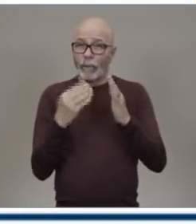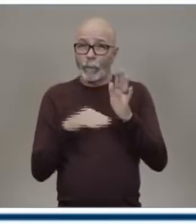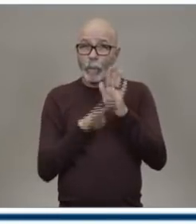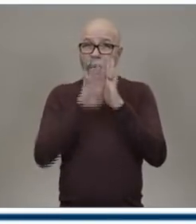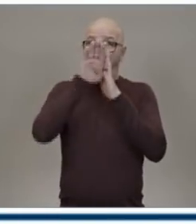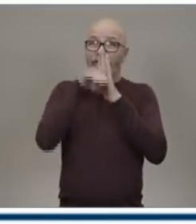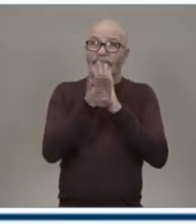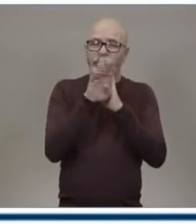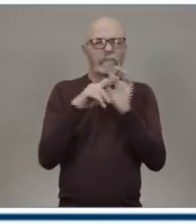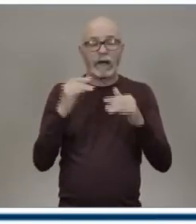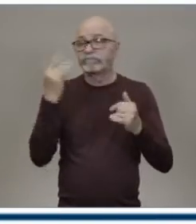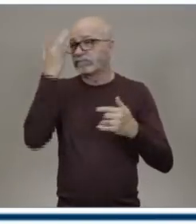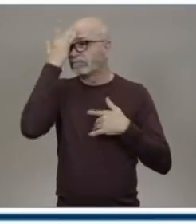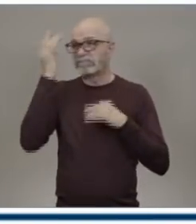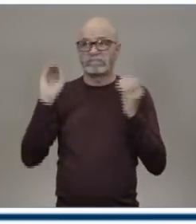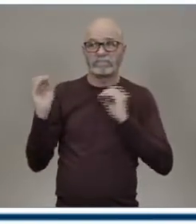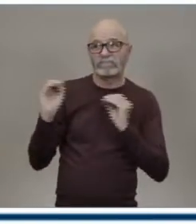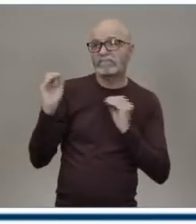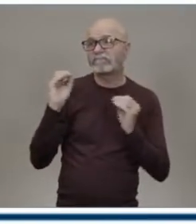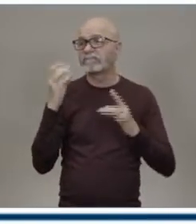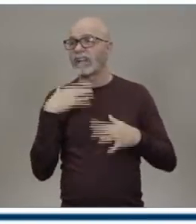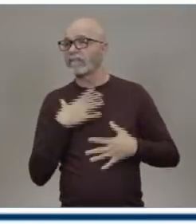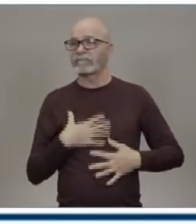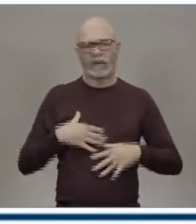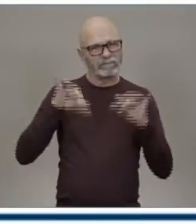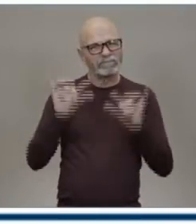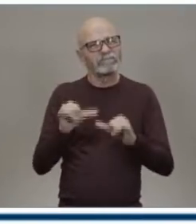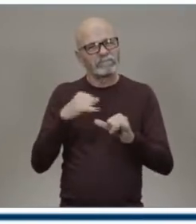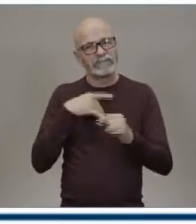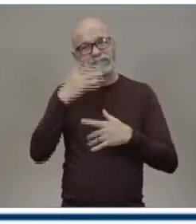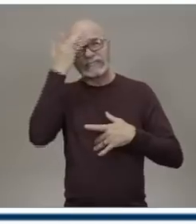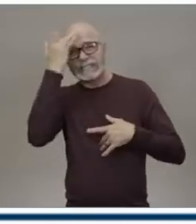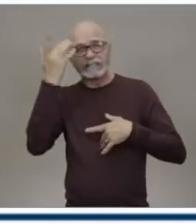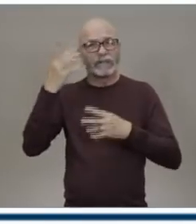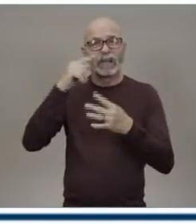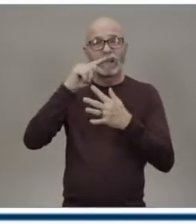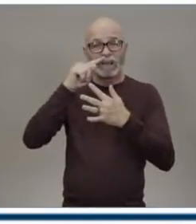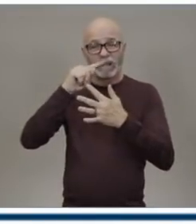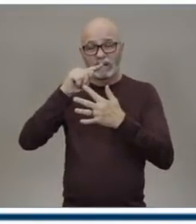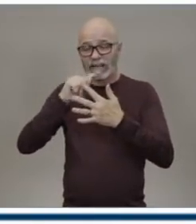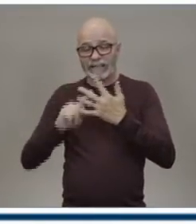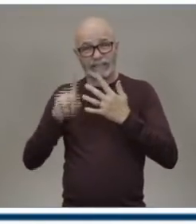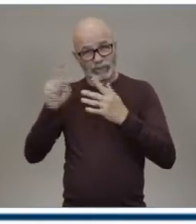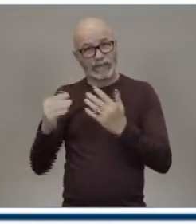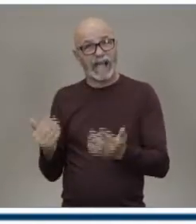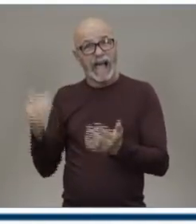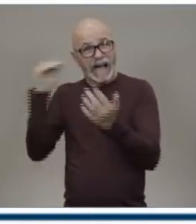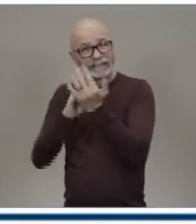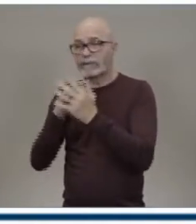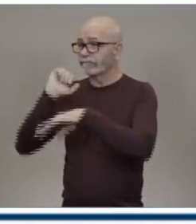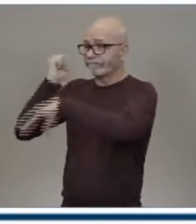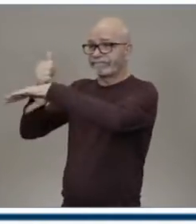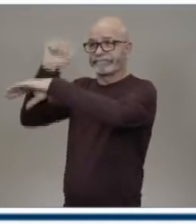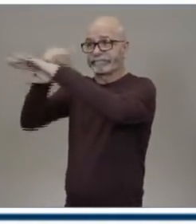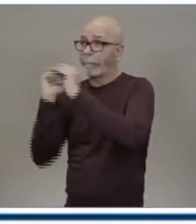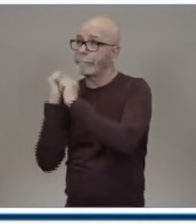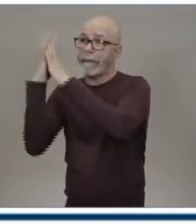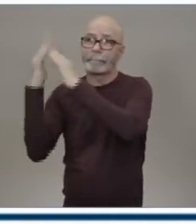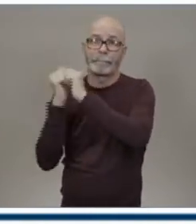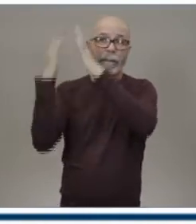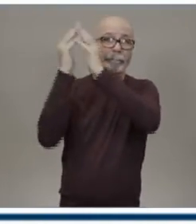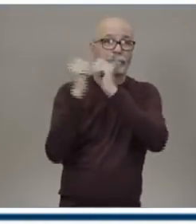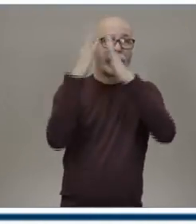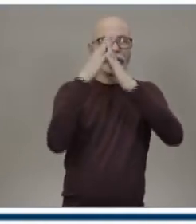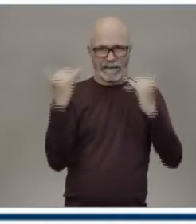I wonder what the future is for the rapid testing sites that we've seen. I know that there are still some in Halifax this week, but